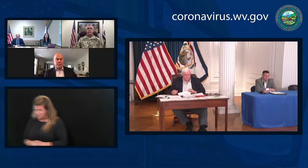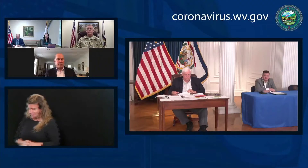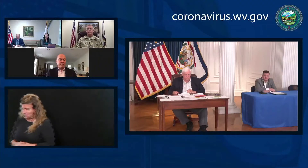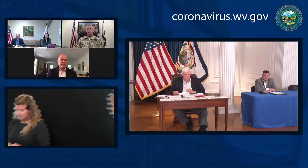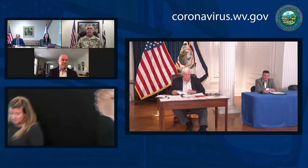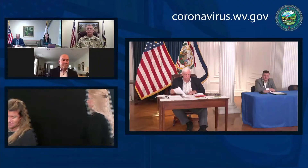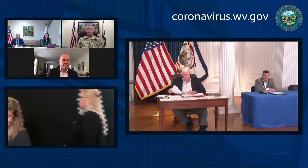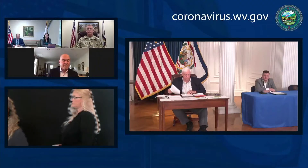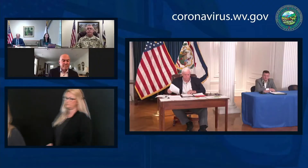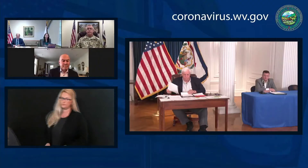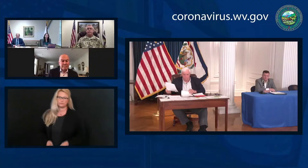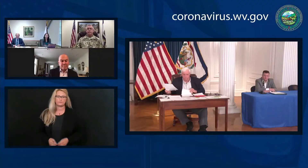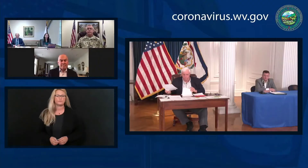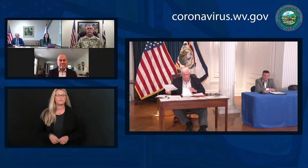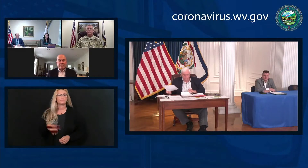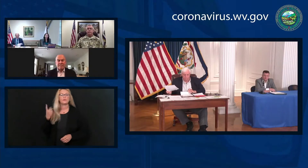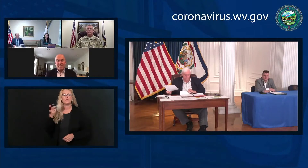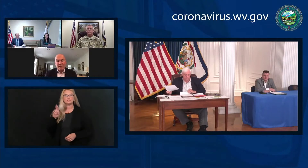Marsh, our coronavirus czar.